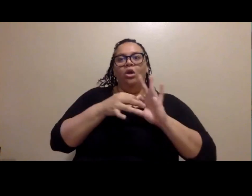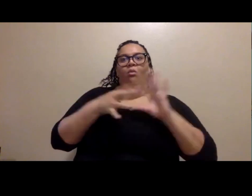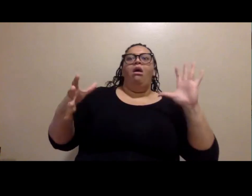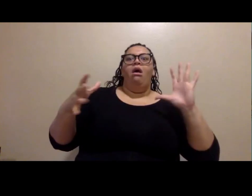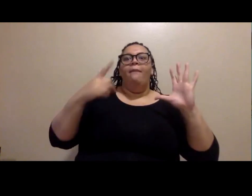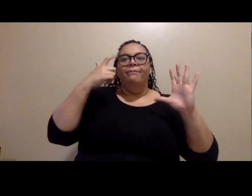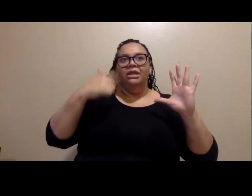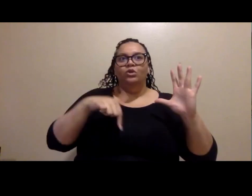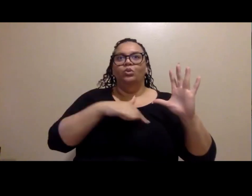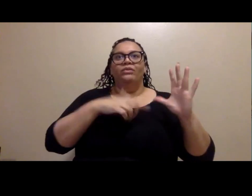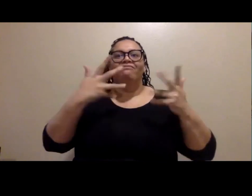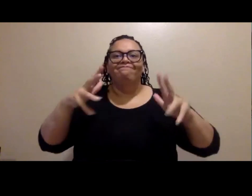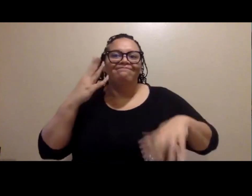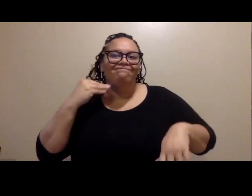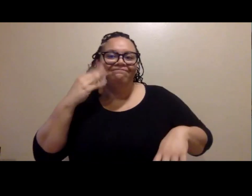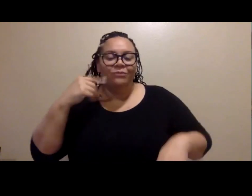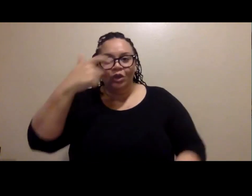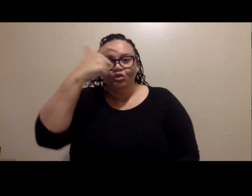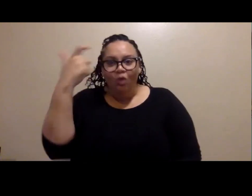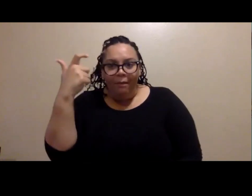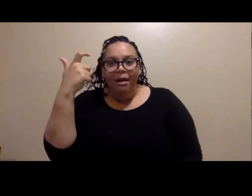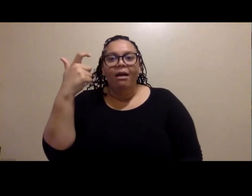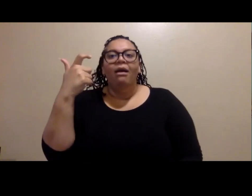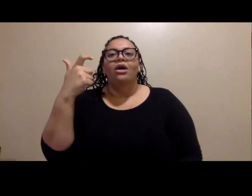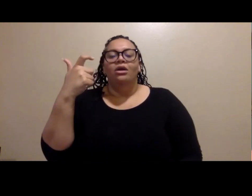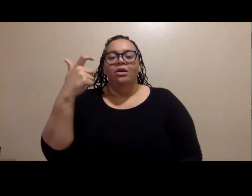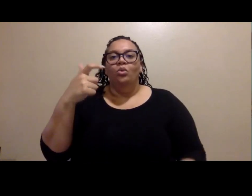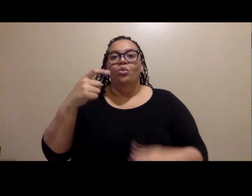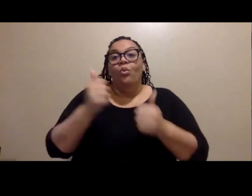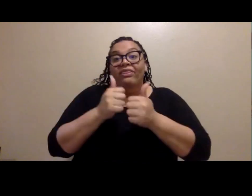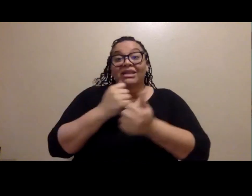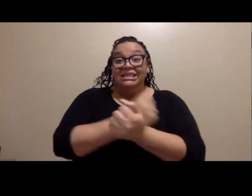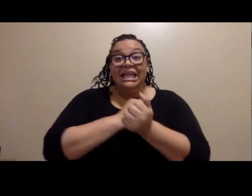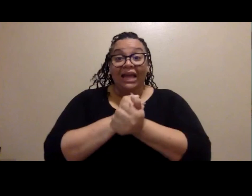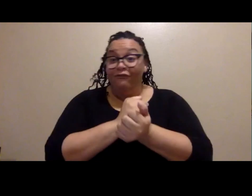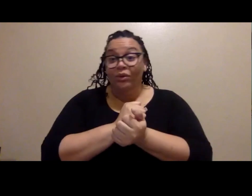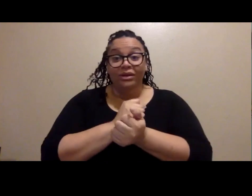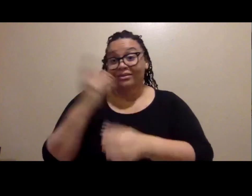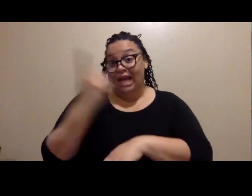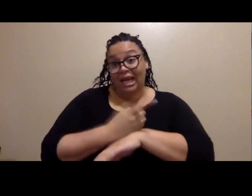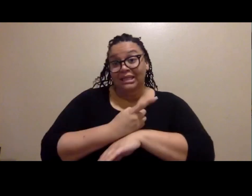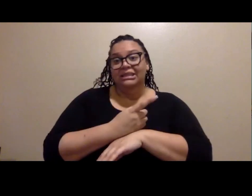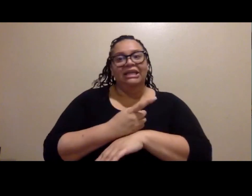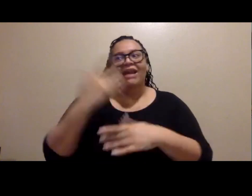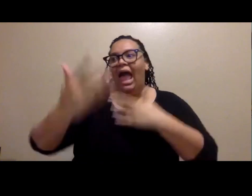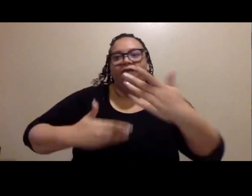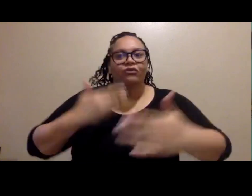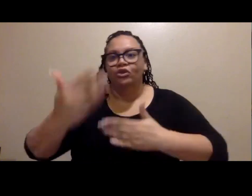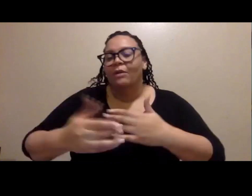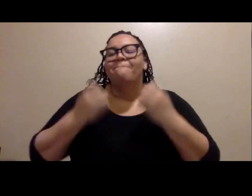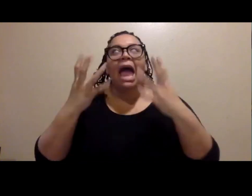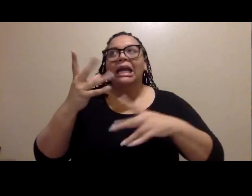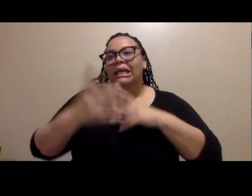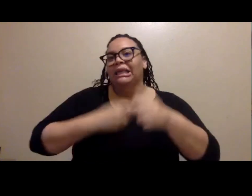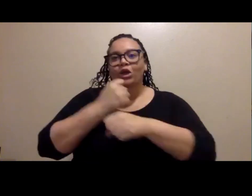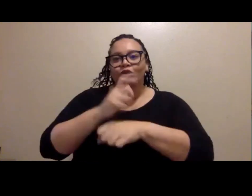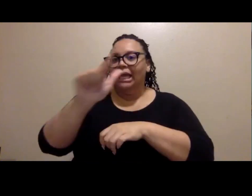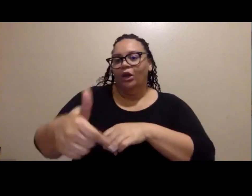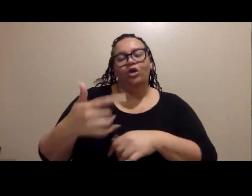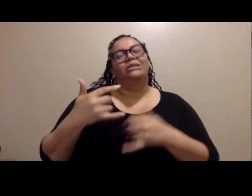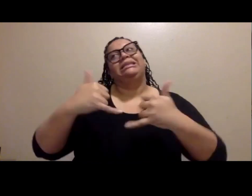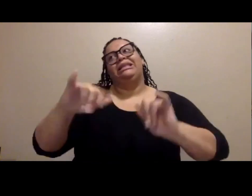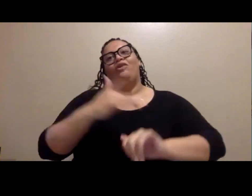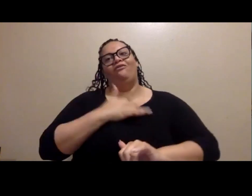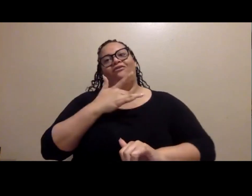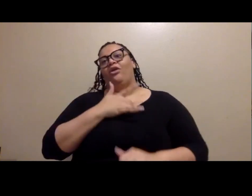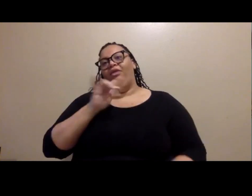we've experienced in slavery days. And then so on after that, even after slavery was abolished. And so yeah, the book is really good.